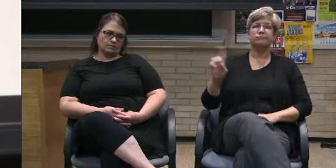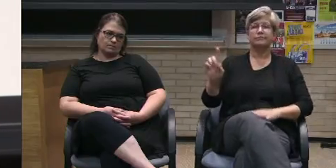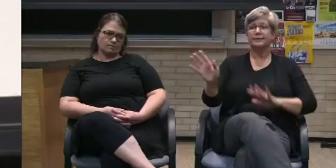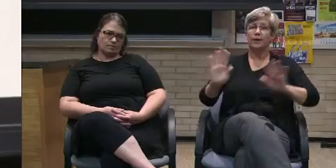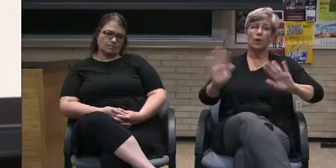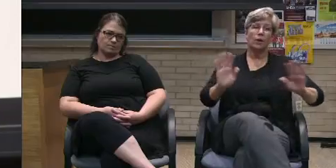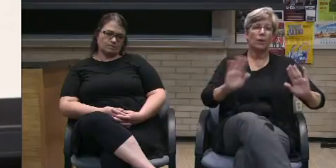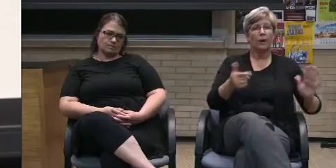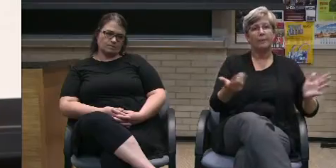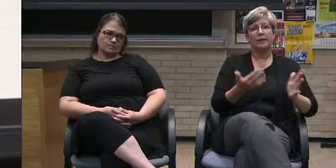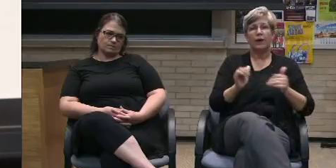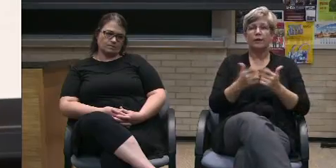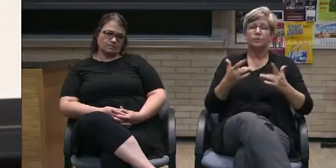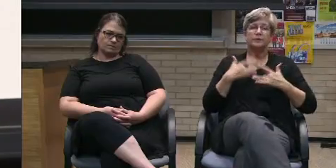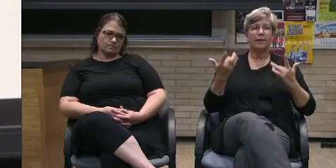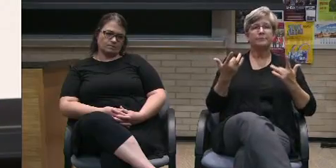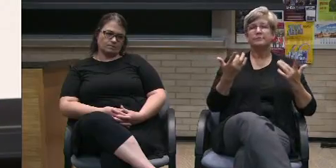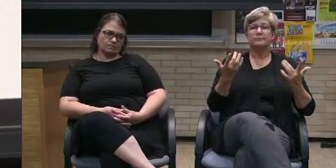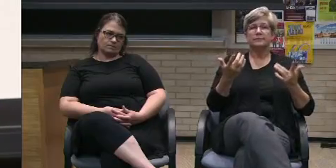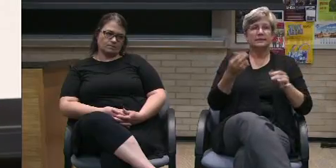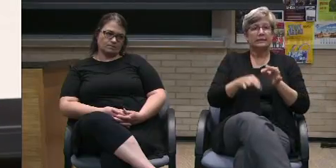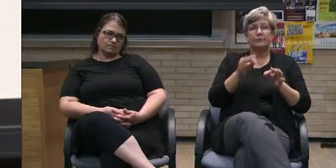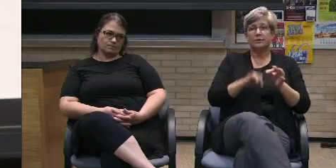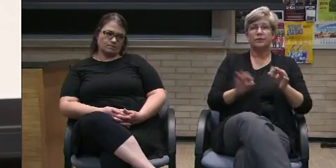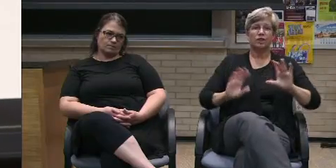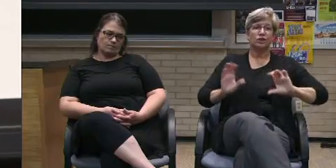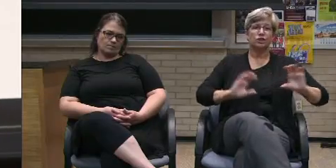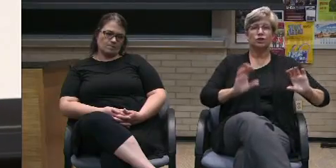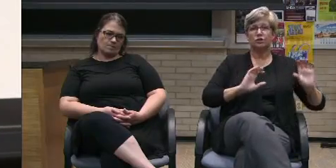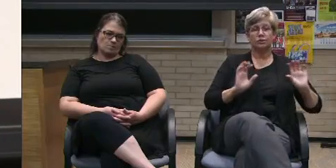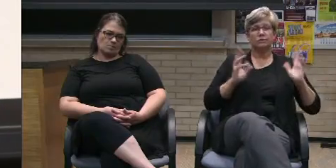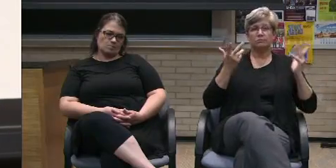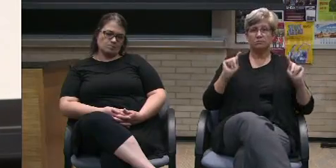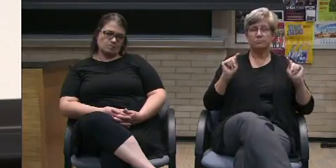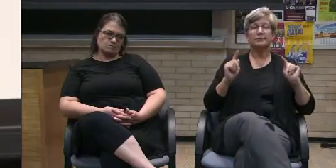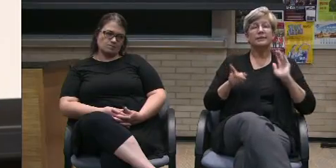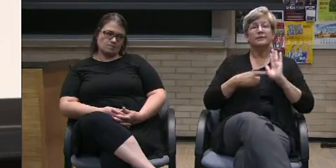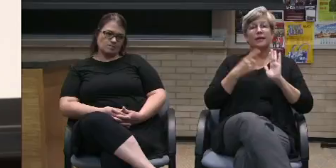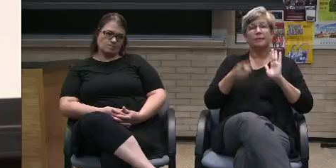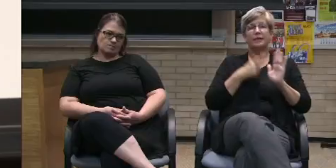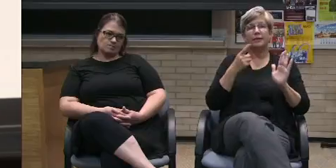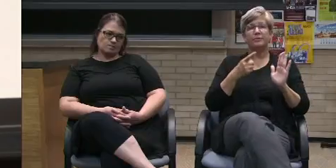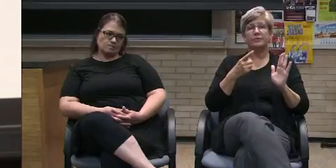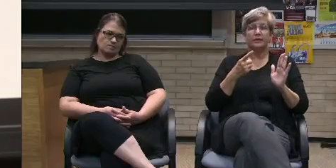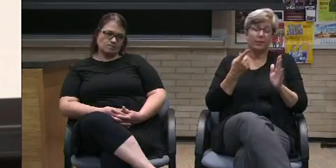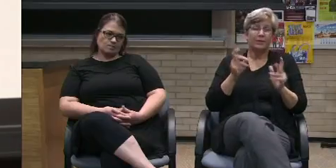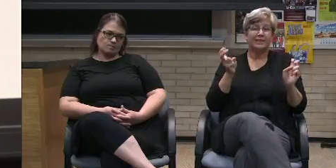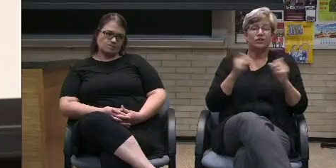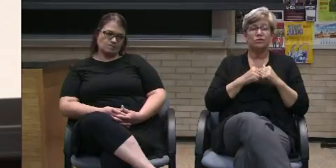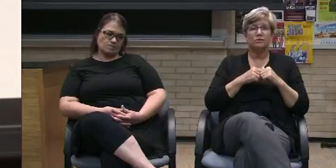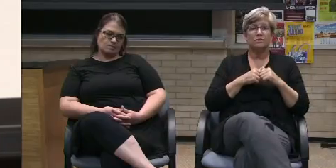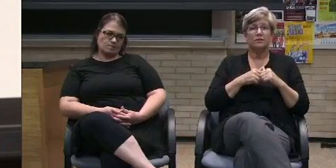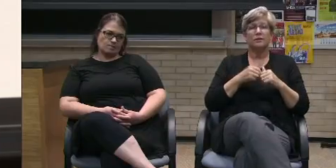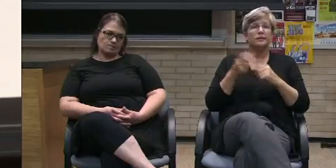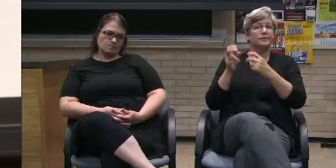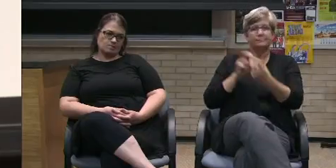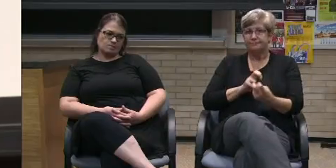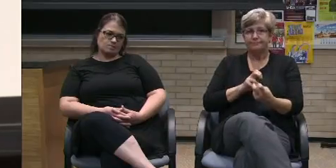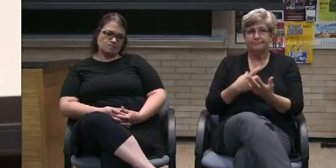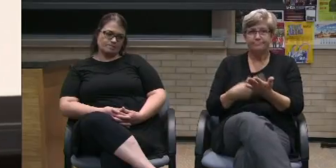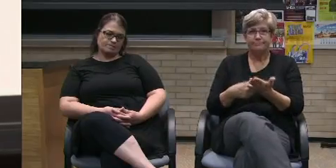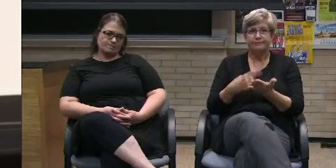going? Sometimes that's all it was, a little chit-chat. Sometimes it was, yeah, we got an issue. Here's the problem. We